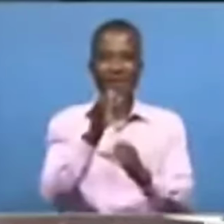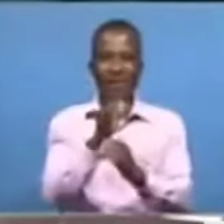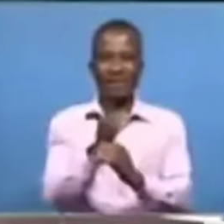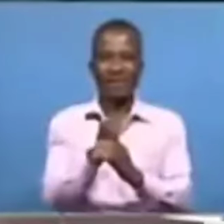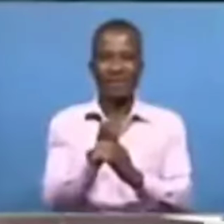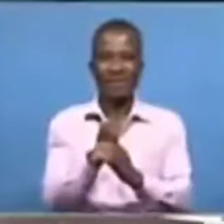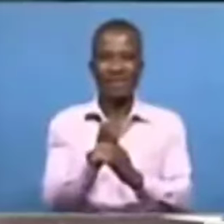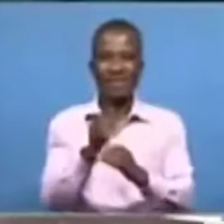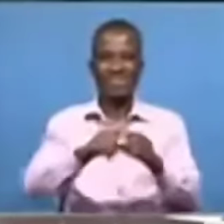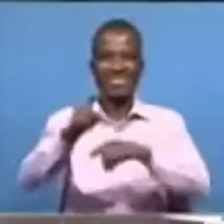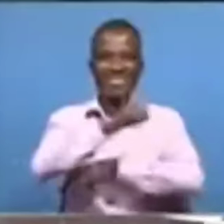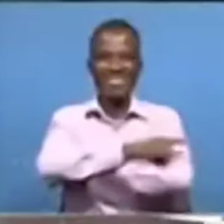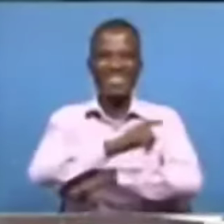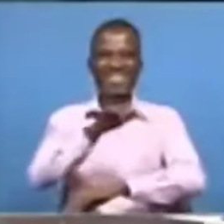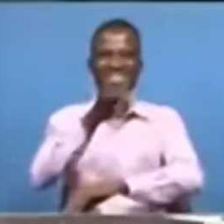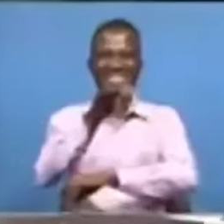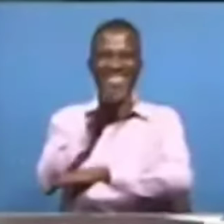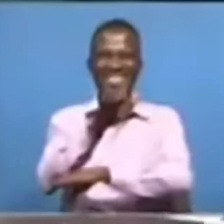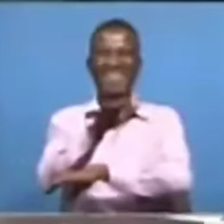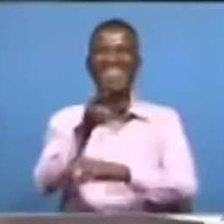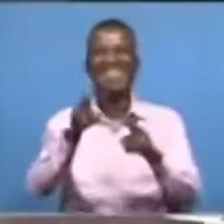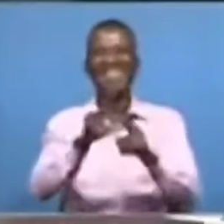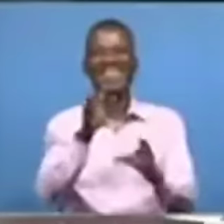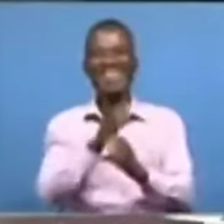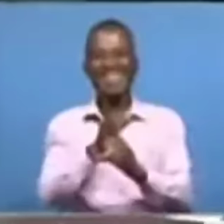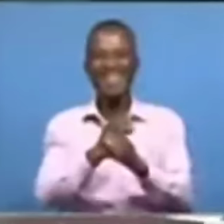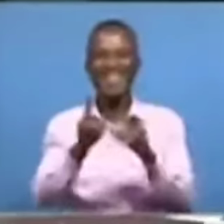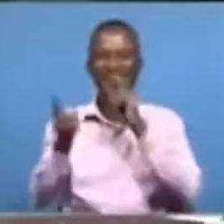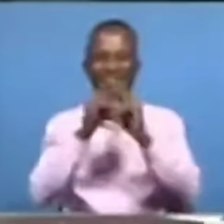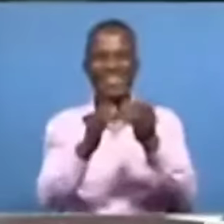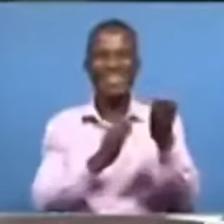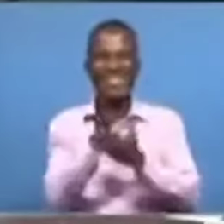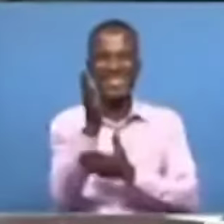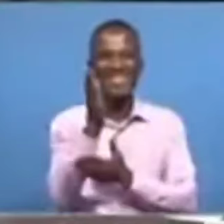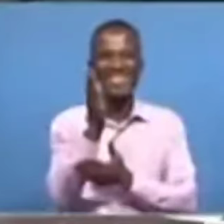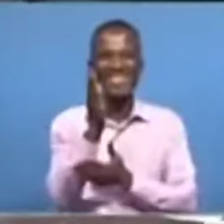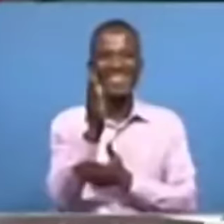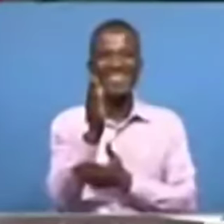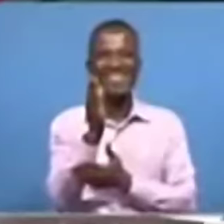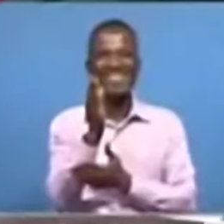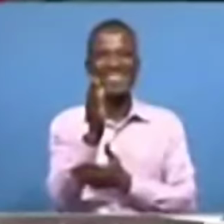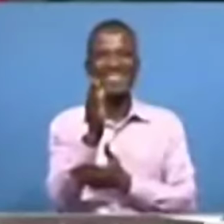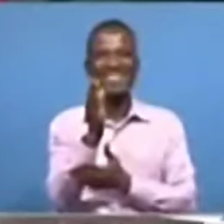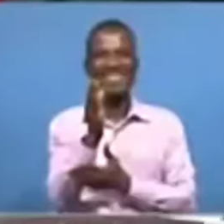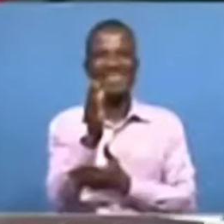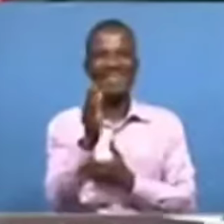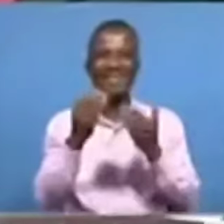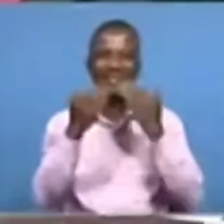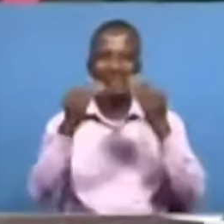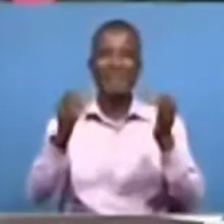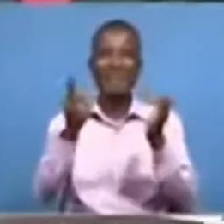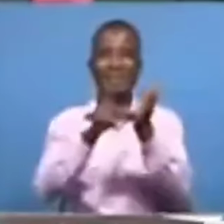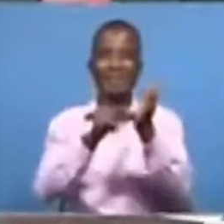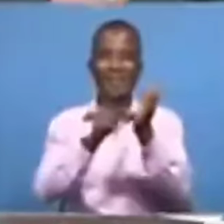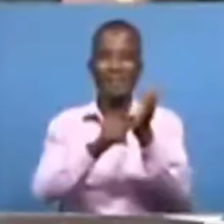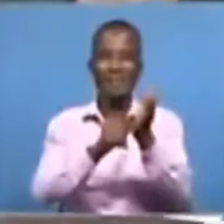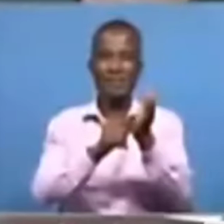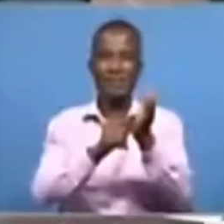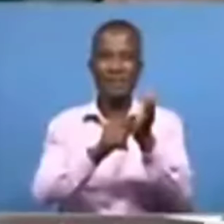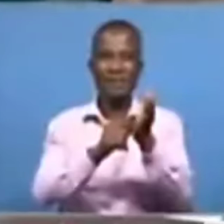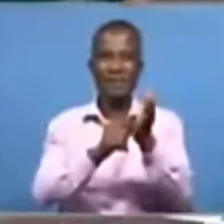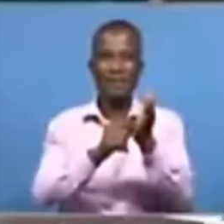I'm taking this afternoon will not complicate the constipation. And so I wish to thank the press